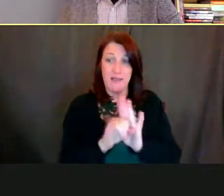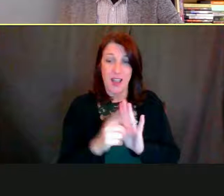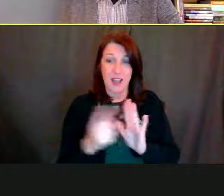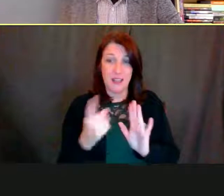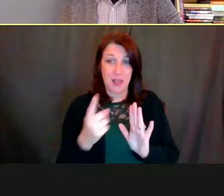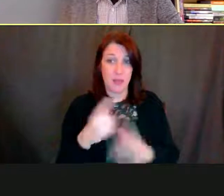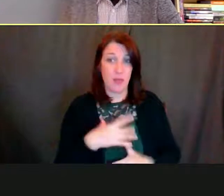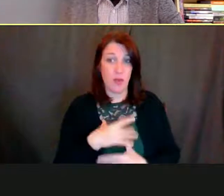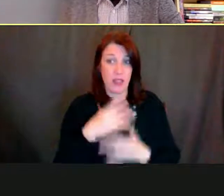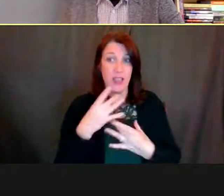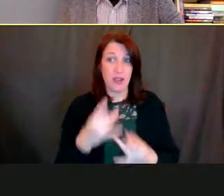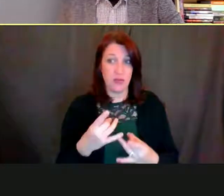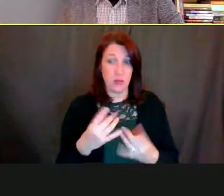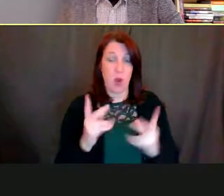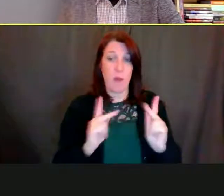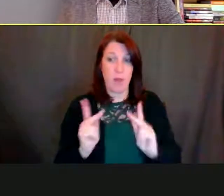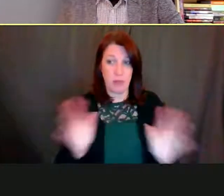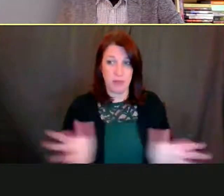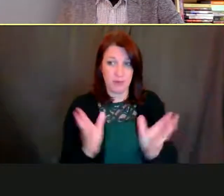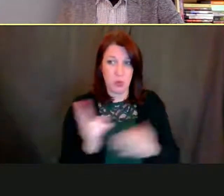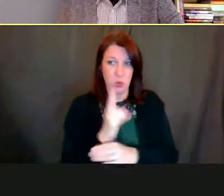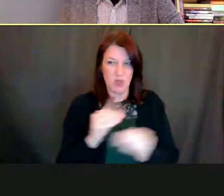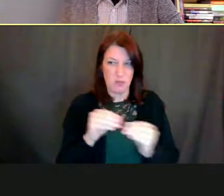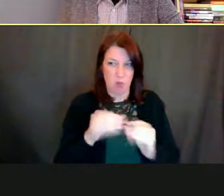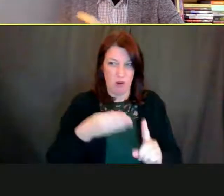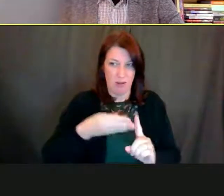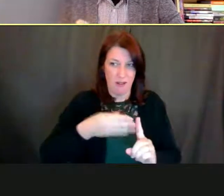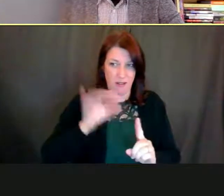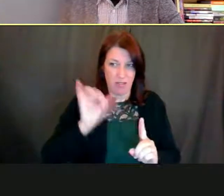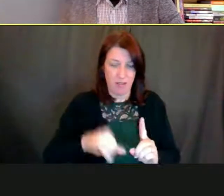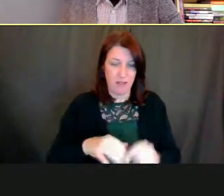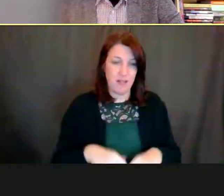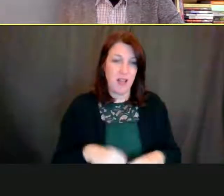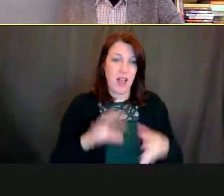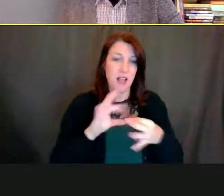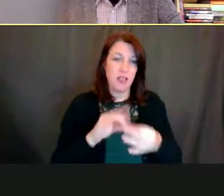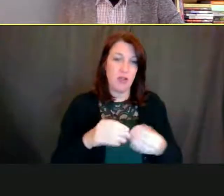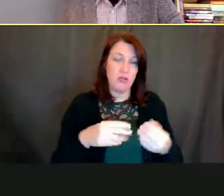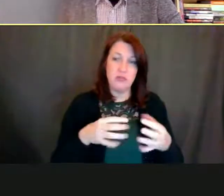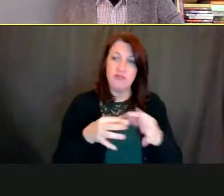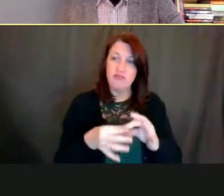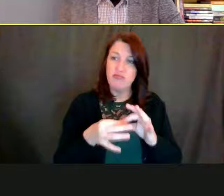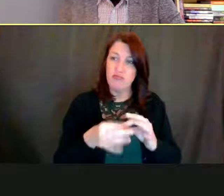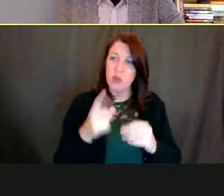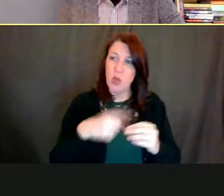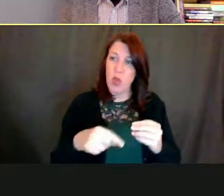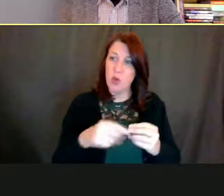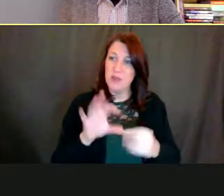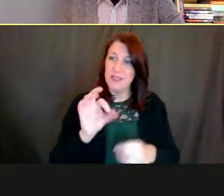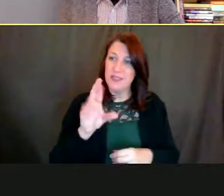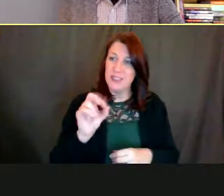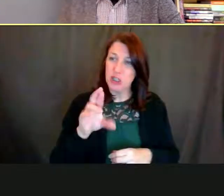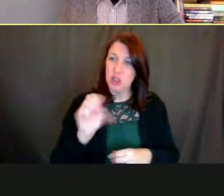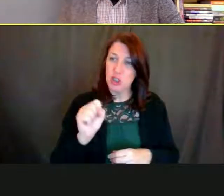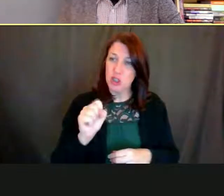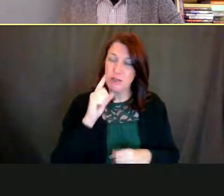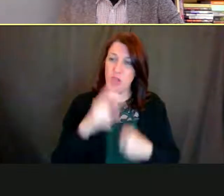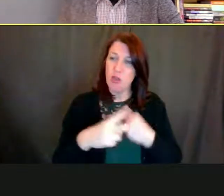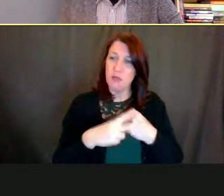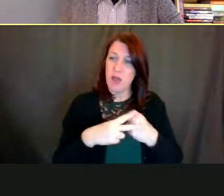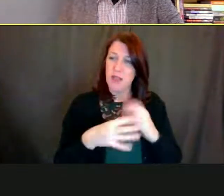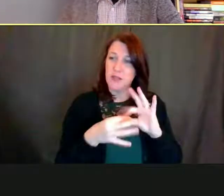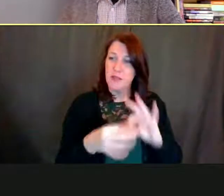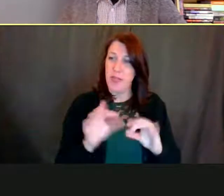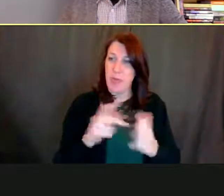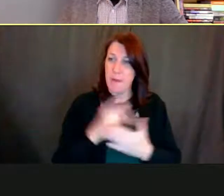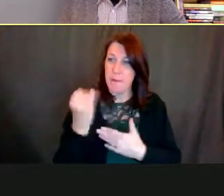seeing people use more of, and may be closely related to the features of the repository itself that you've chosen for the project.